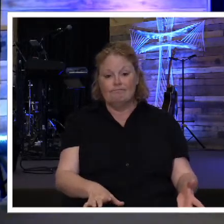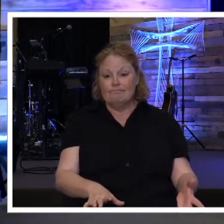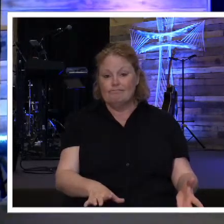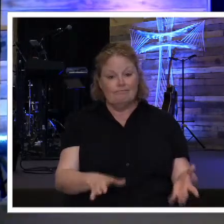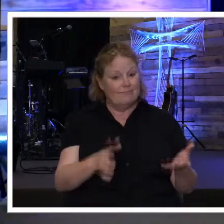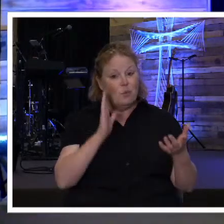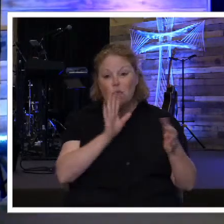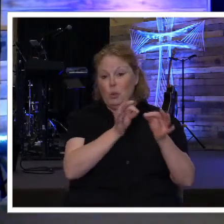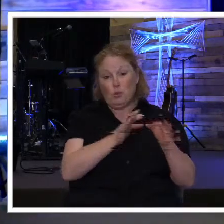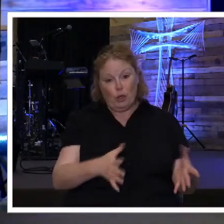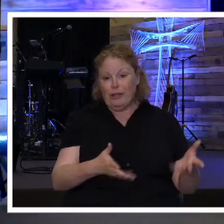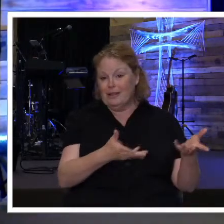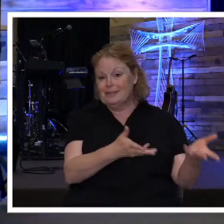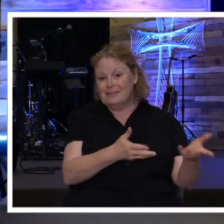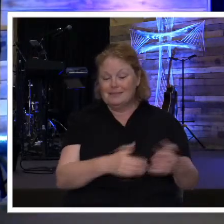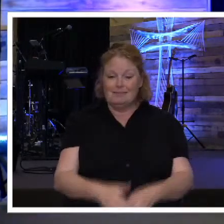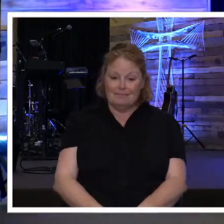up to be.